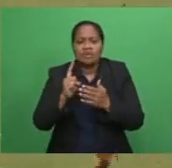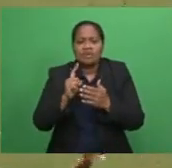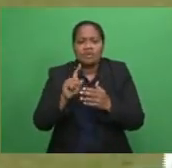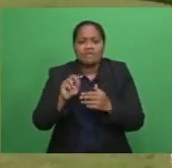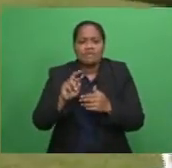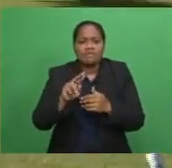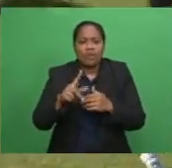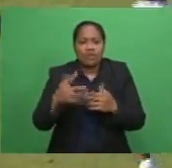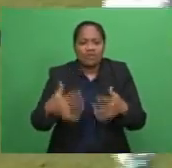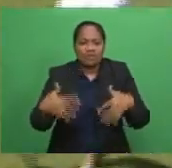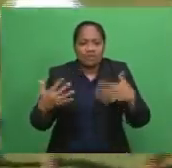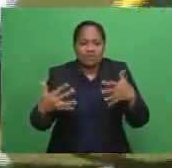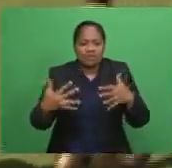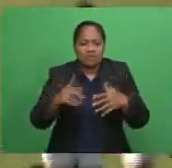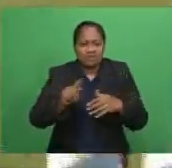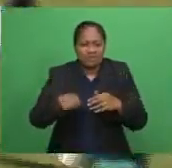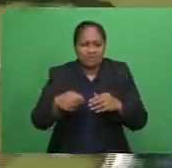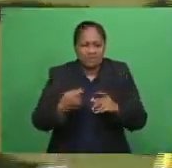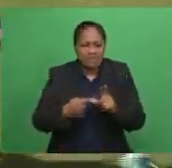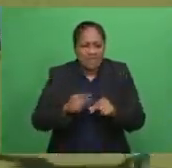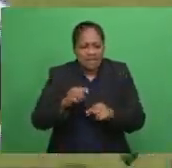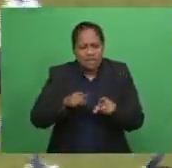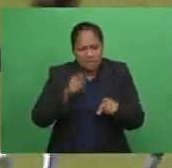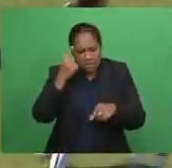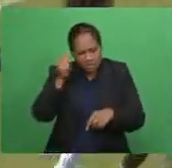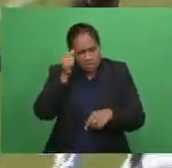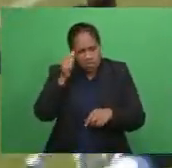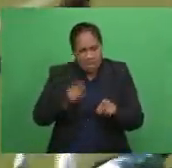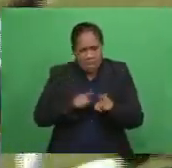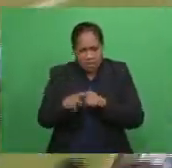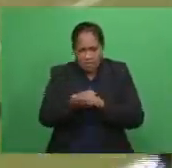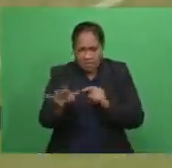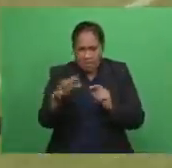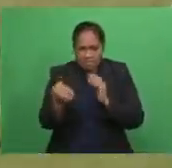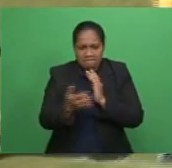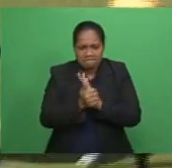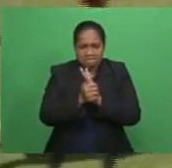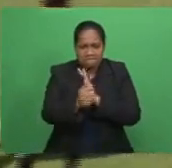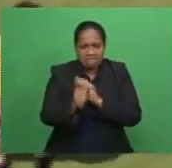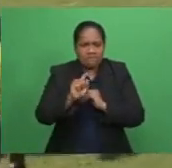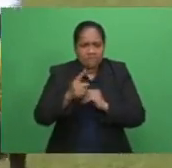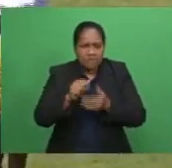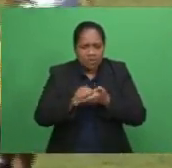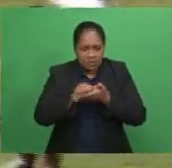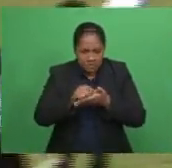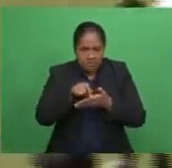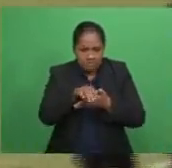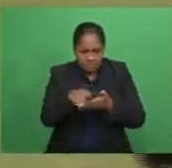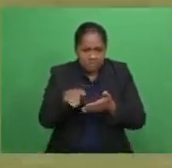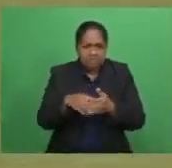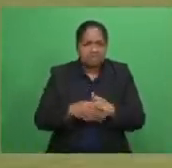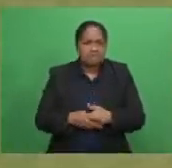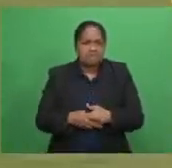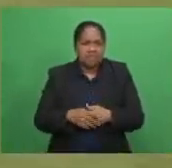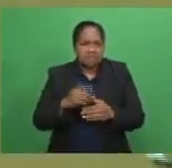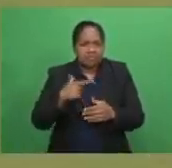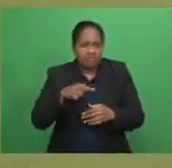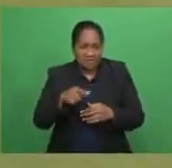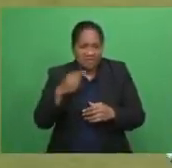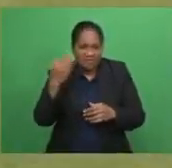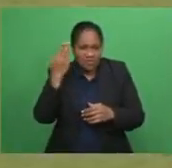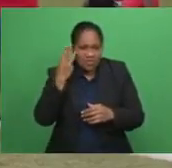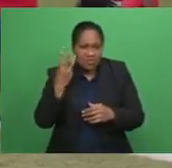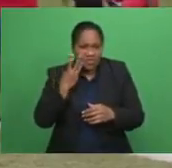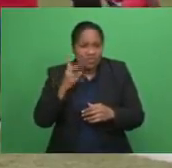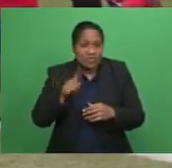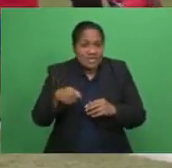to the 15s. I know most of them are facing challenges, but we are keeping the big picture in mind that the World Cup for the women is